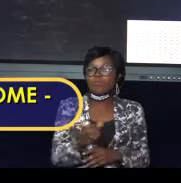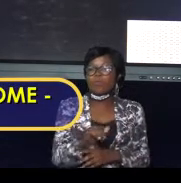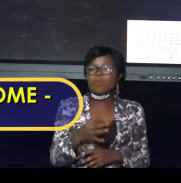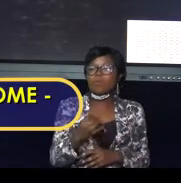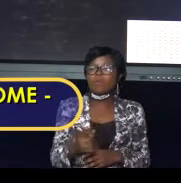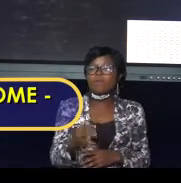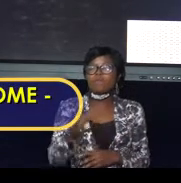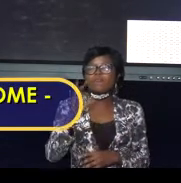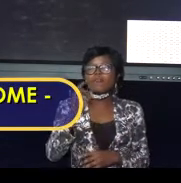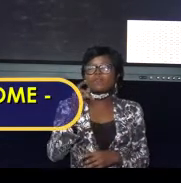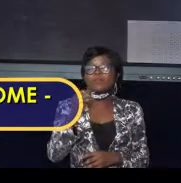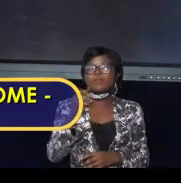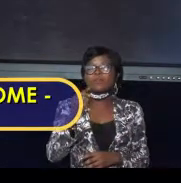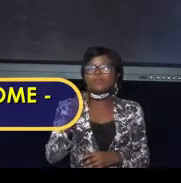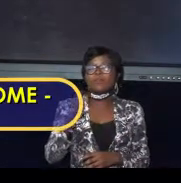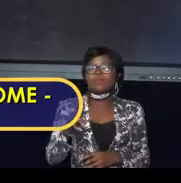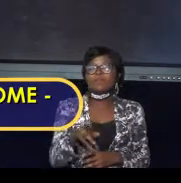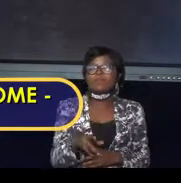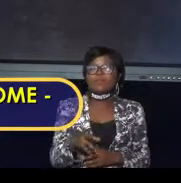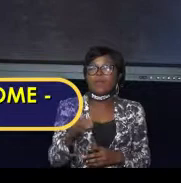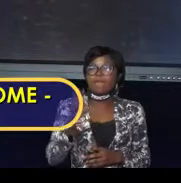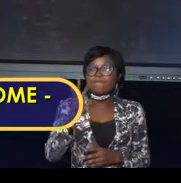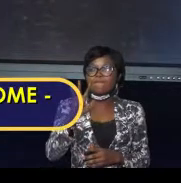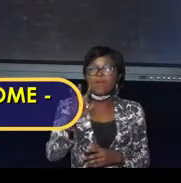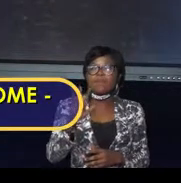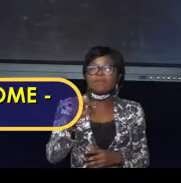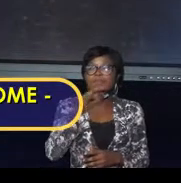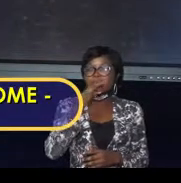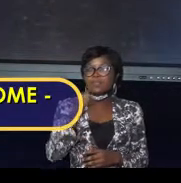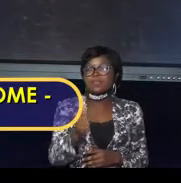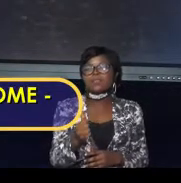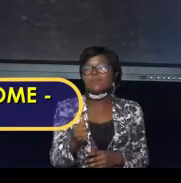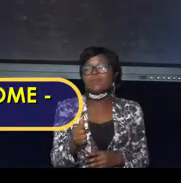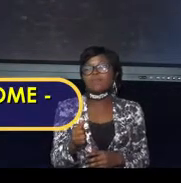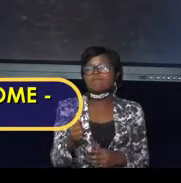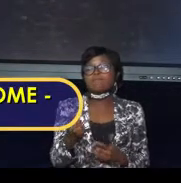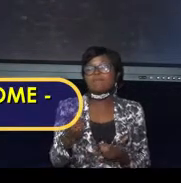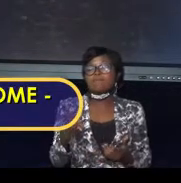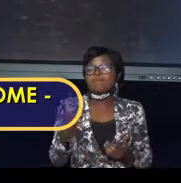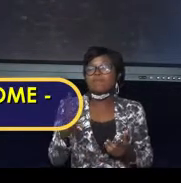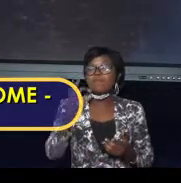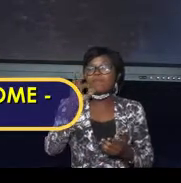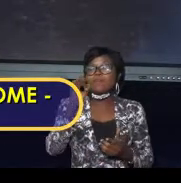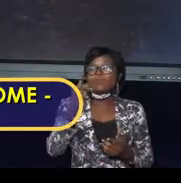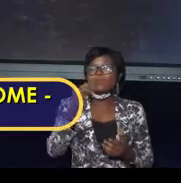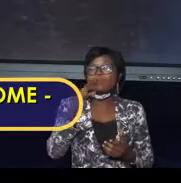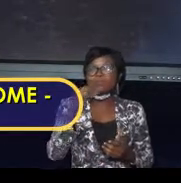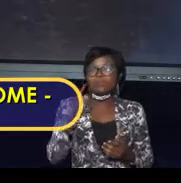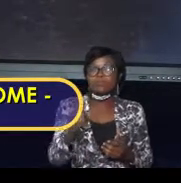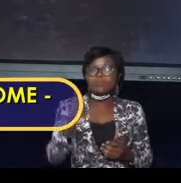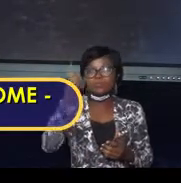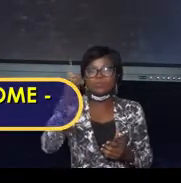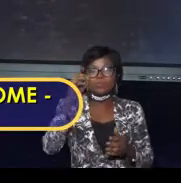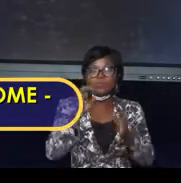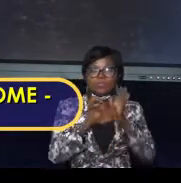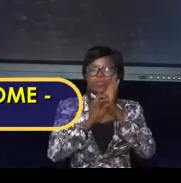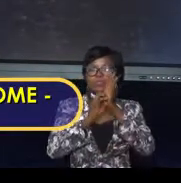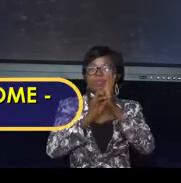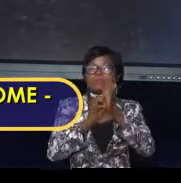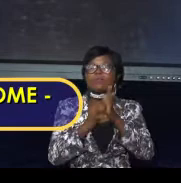common factors and highest common factors. So 5 is a factor of these numbers: 95, 370, obviously it ends with